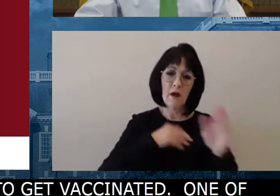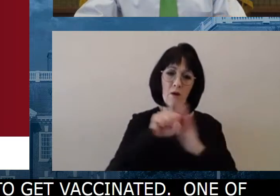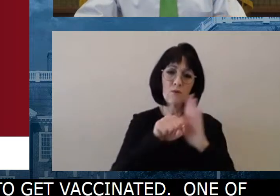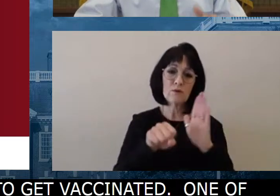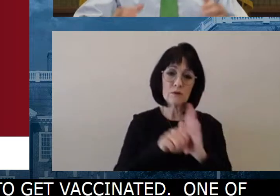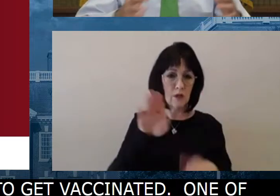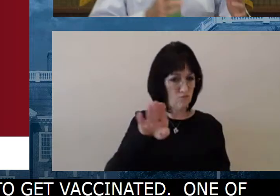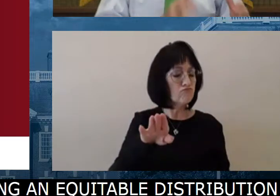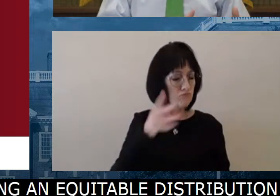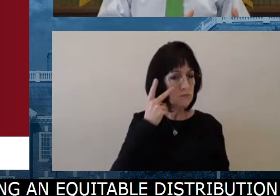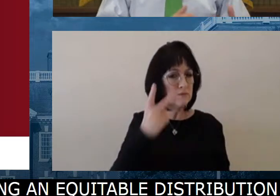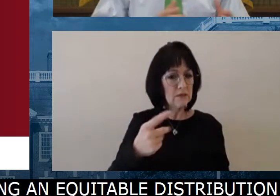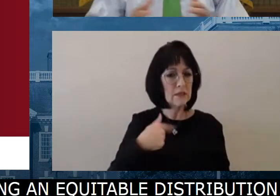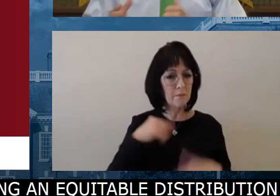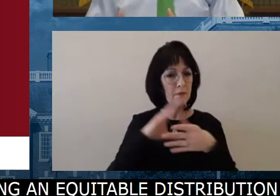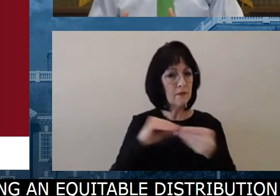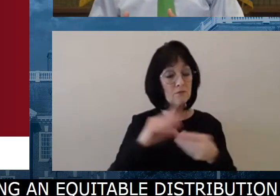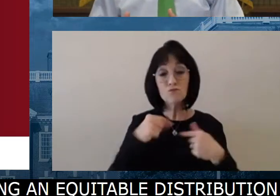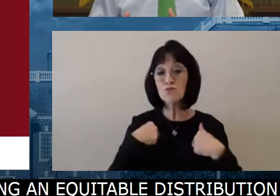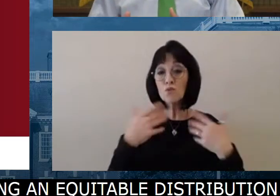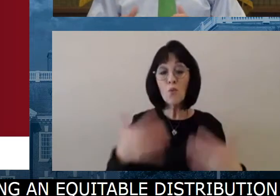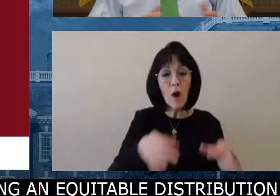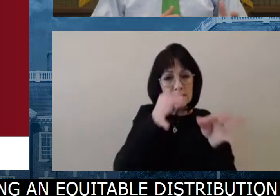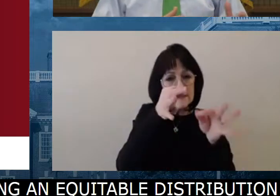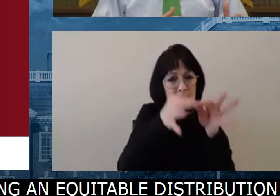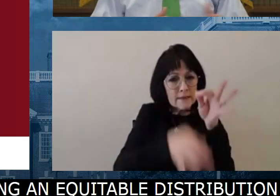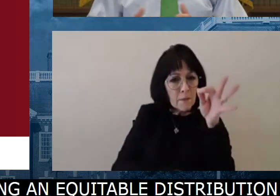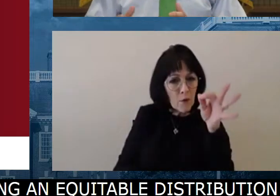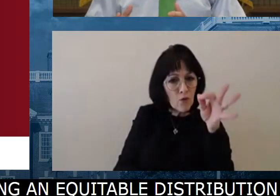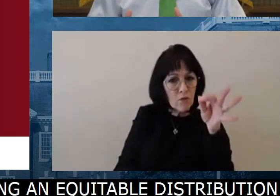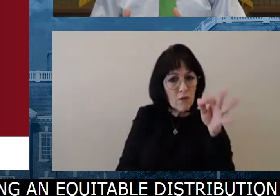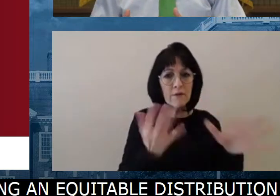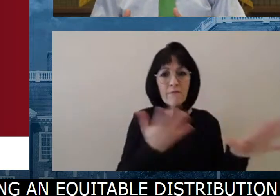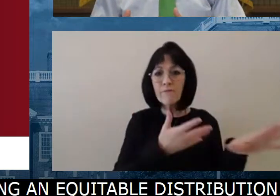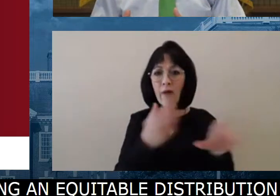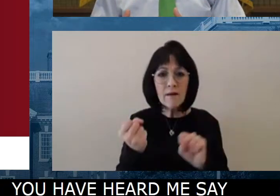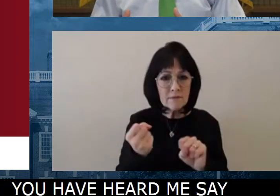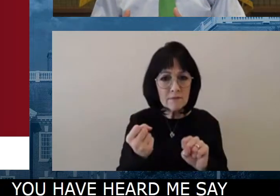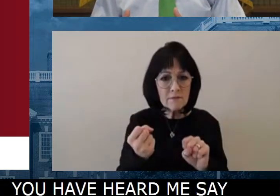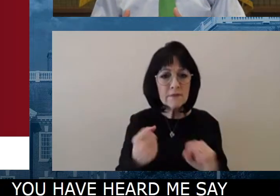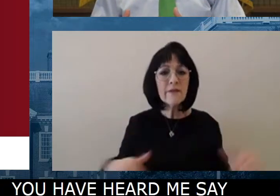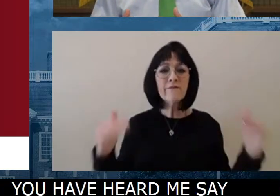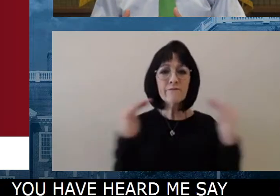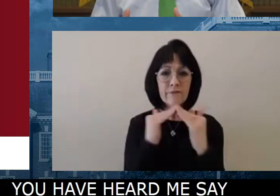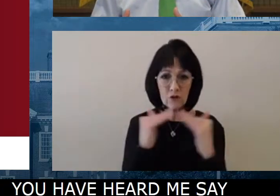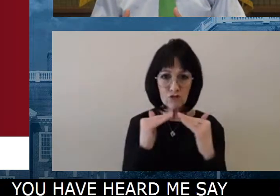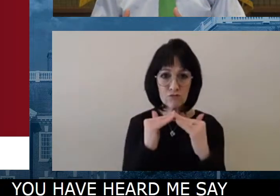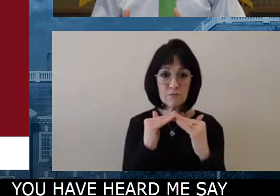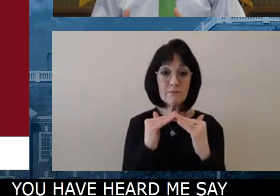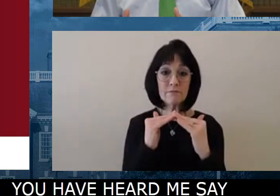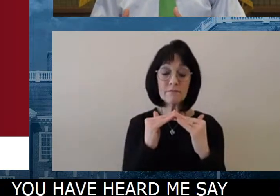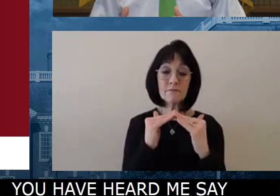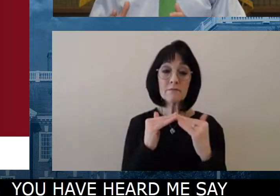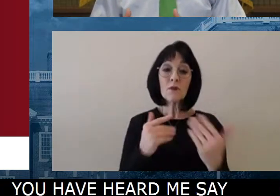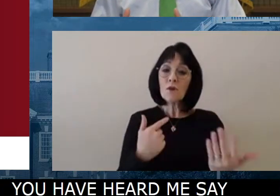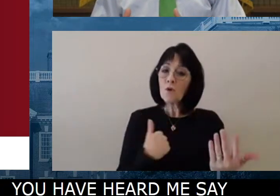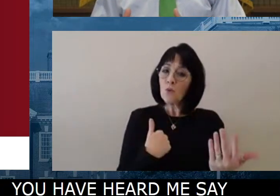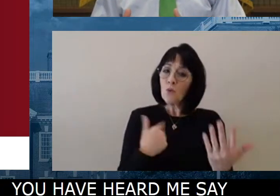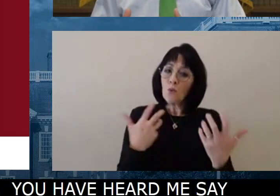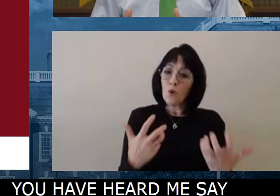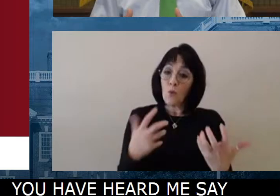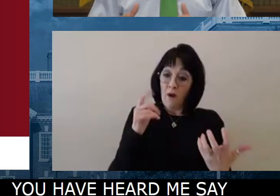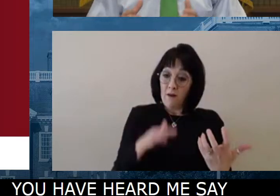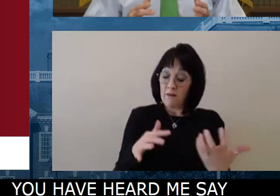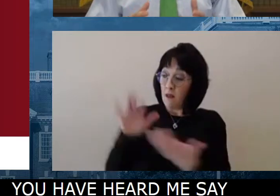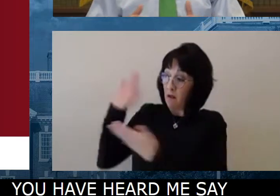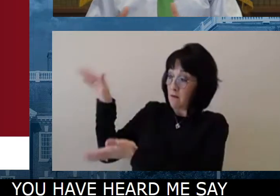is simple, fast, and fair. Move as quickly as possible the supply and allocation of vaccines we get from the